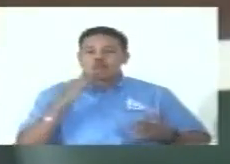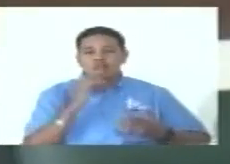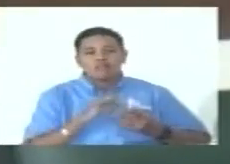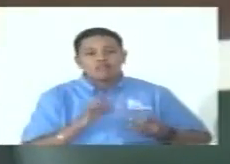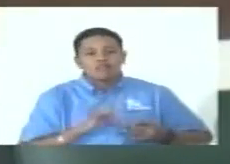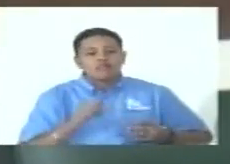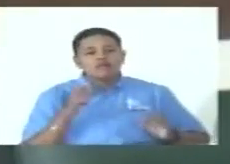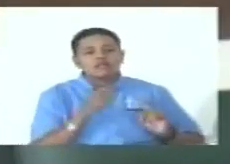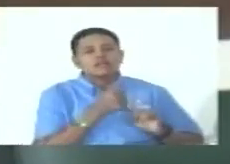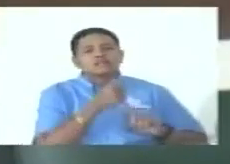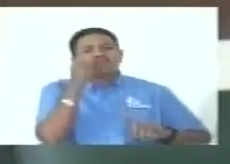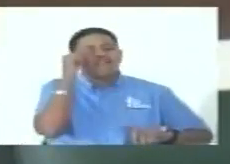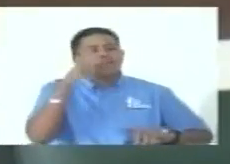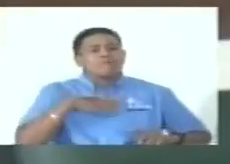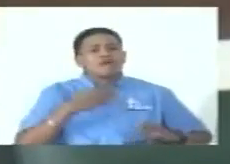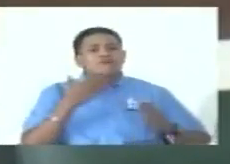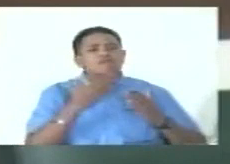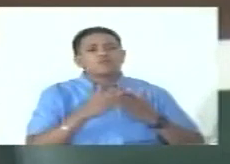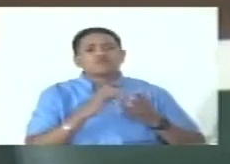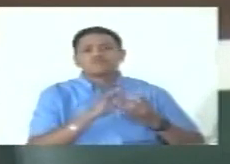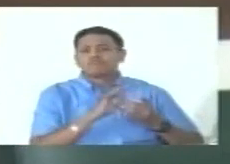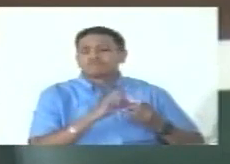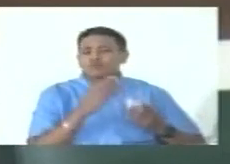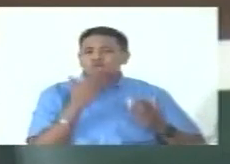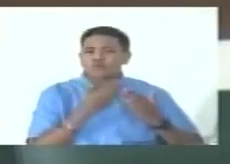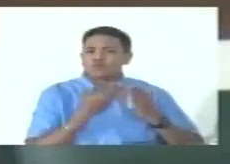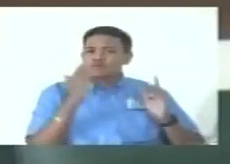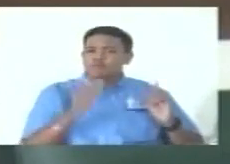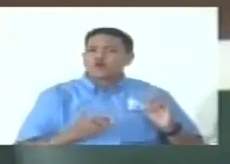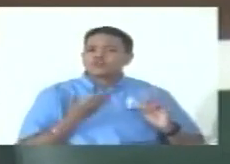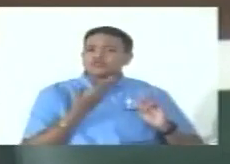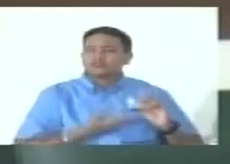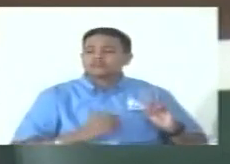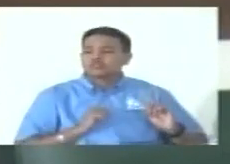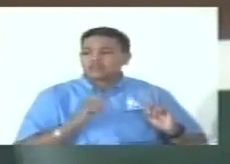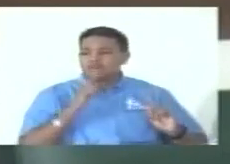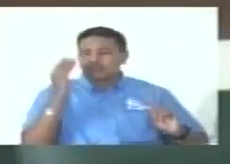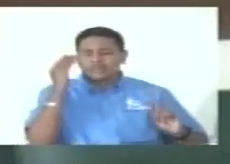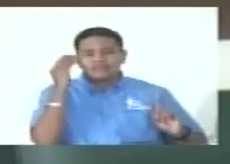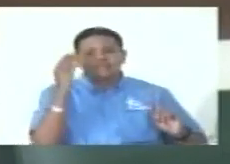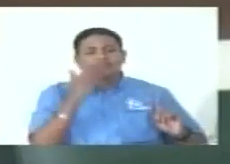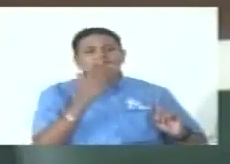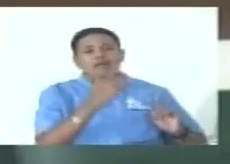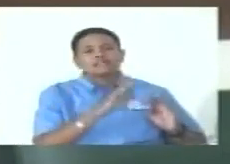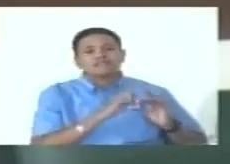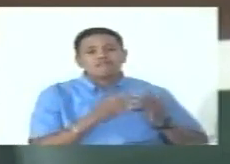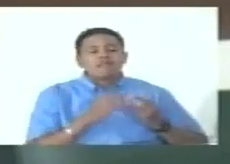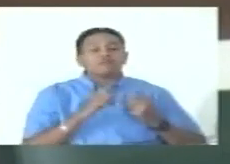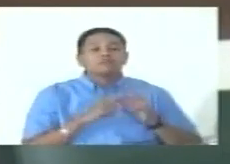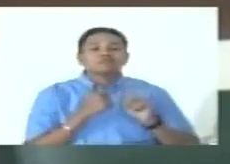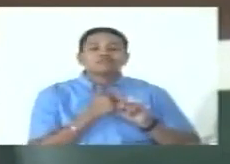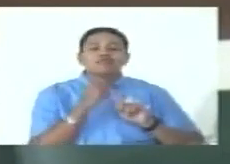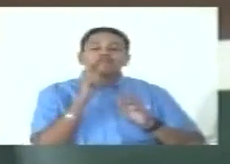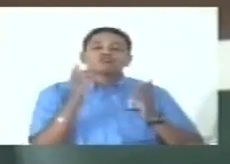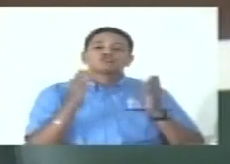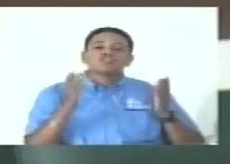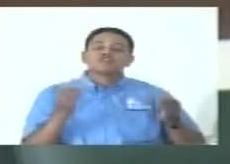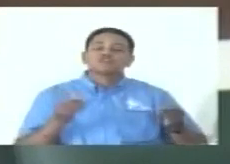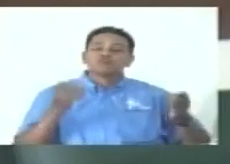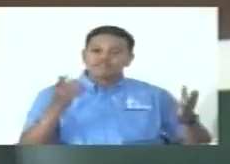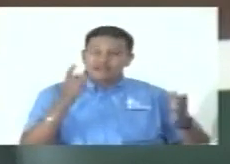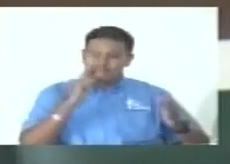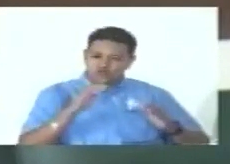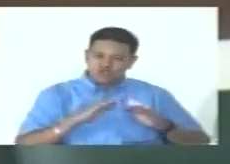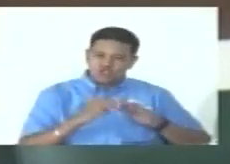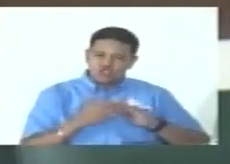said, he was a man of good report. And I thank his family and himself for the service